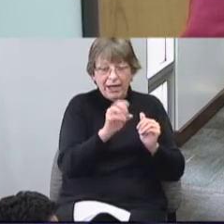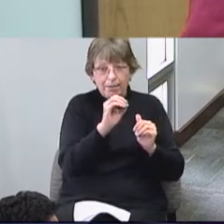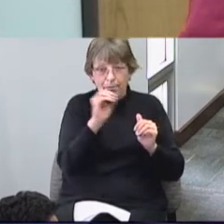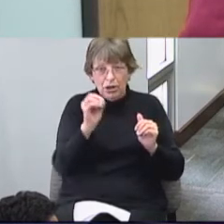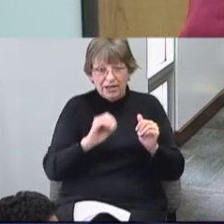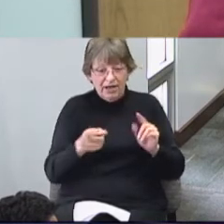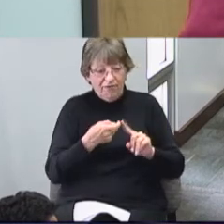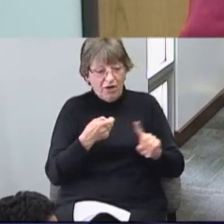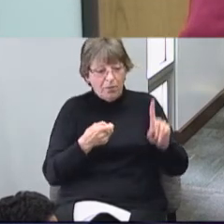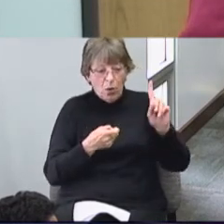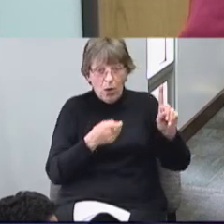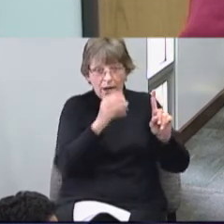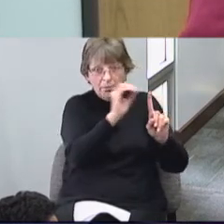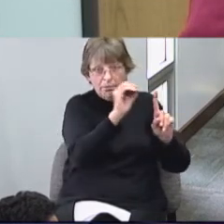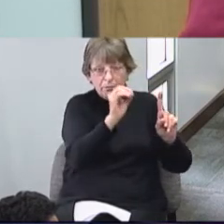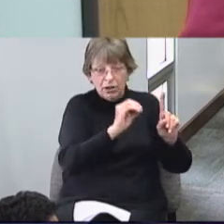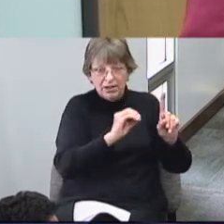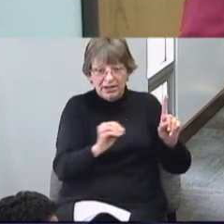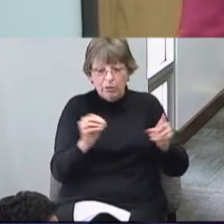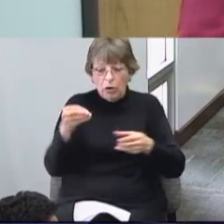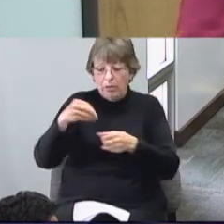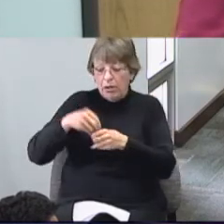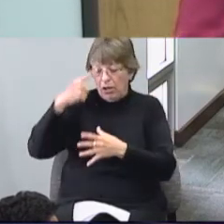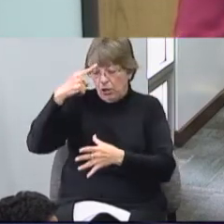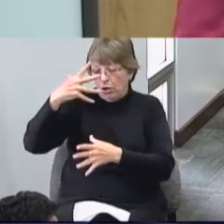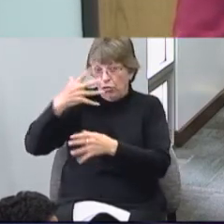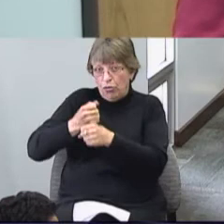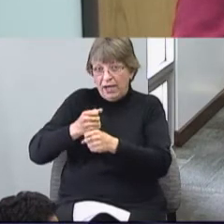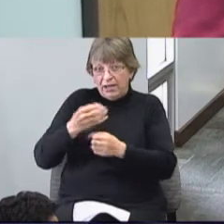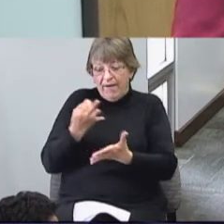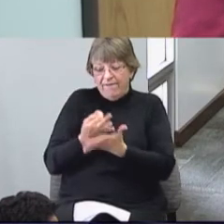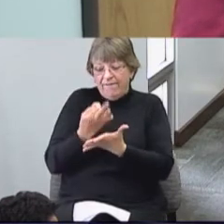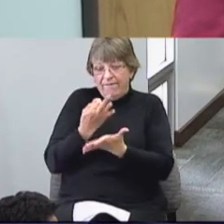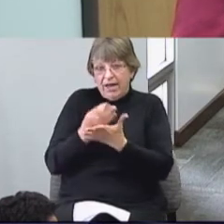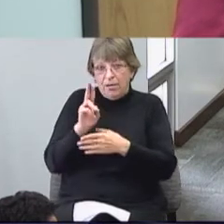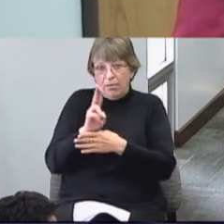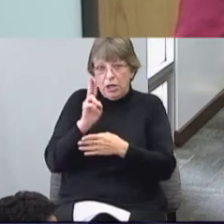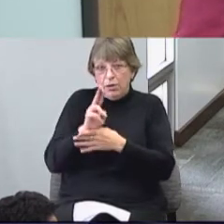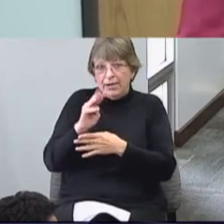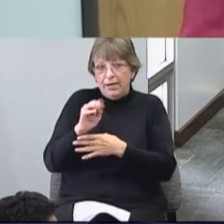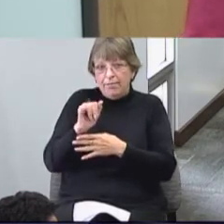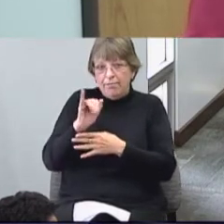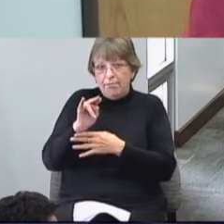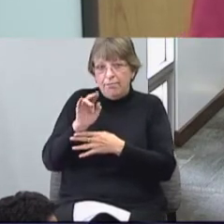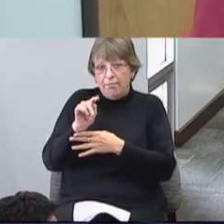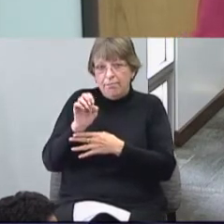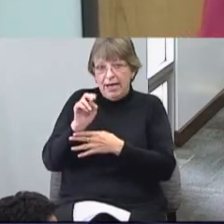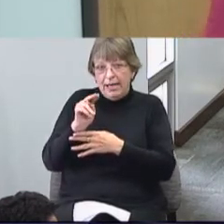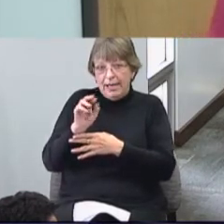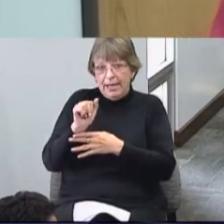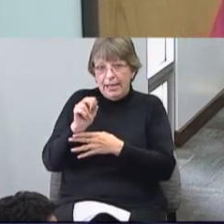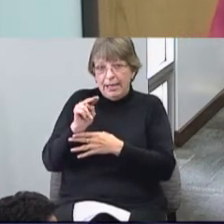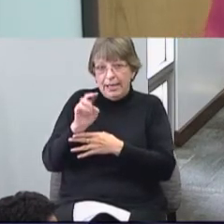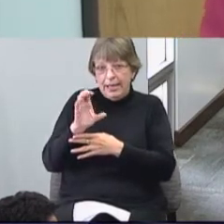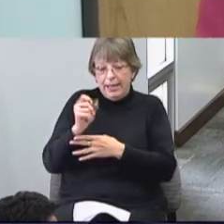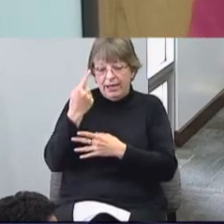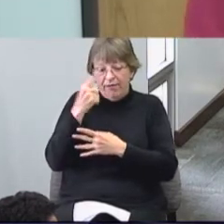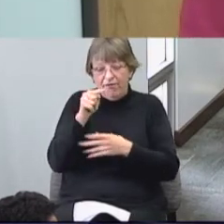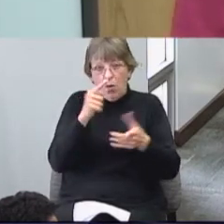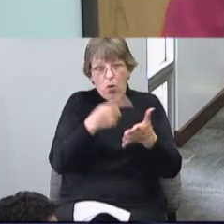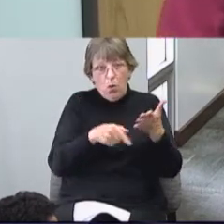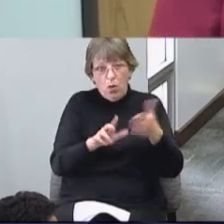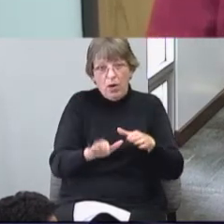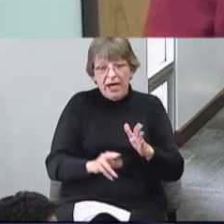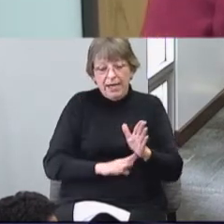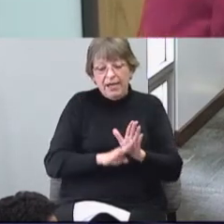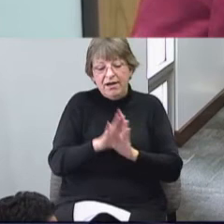fund to be used for additional projects and maintenance of the existing works. And